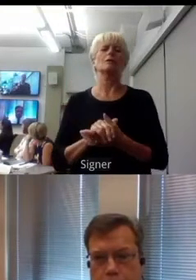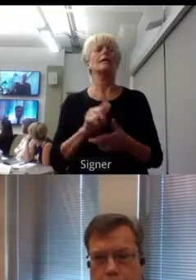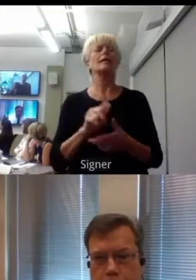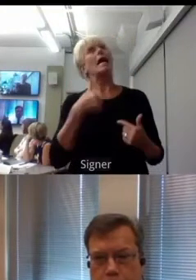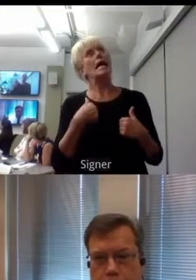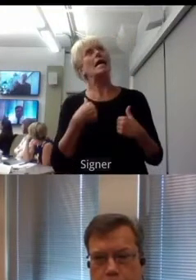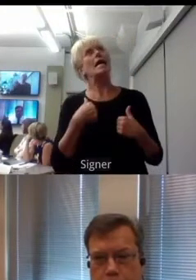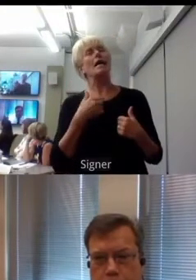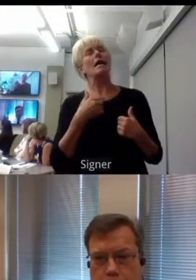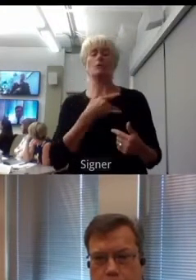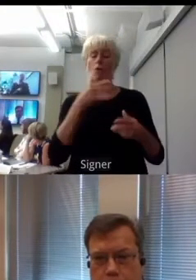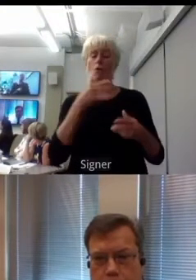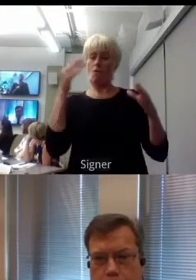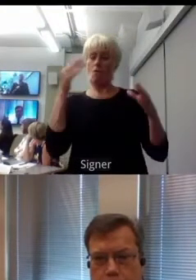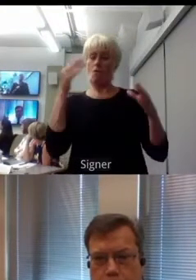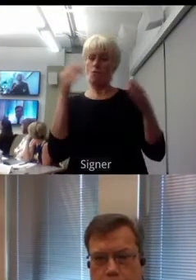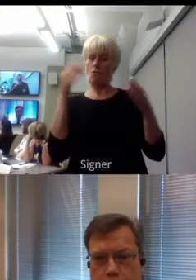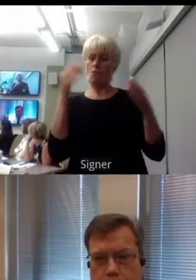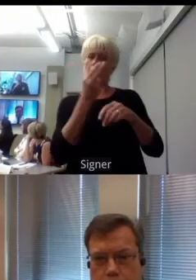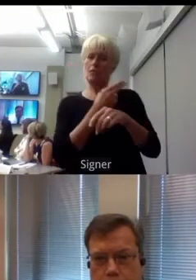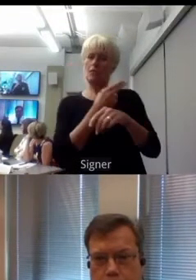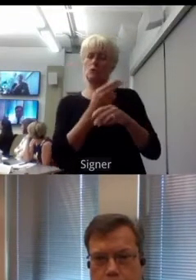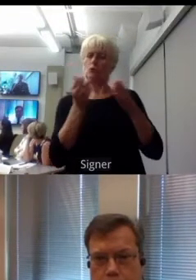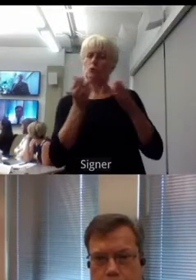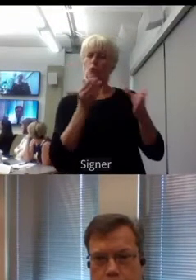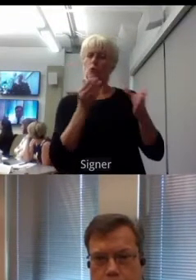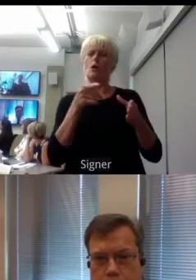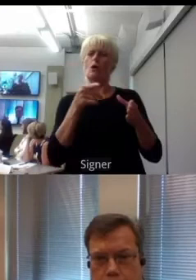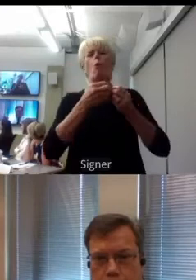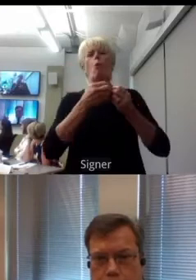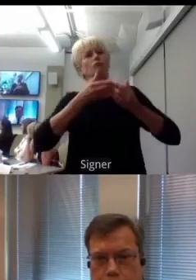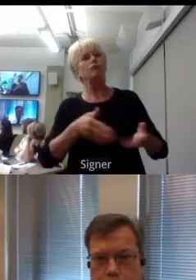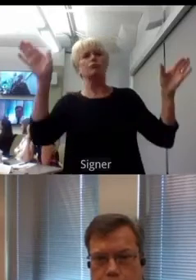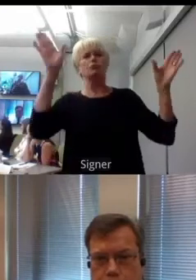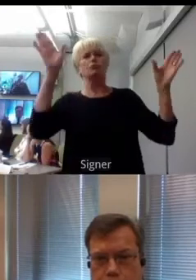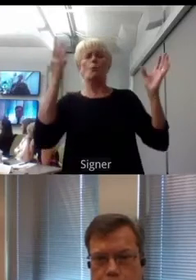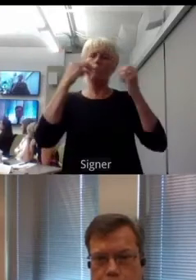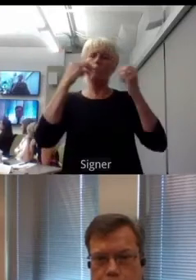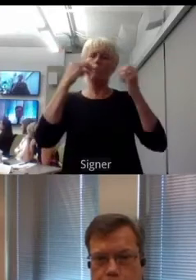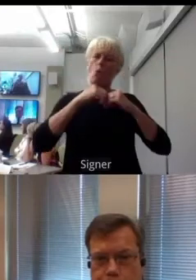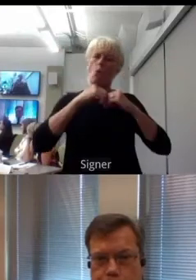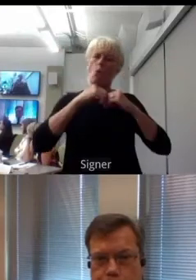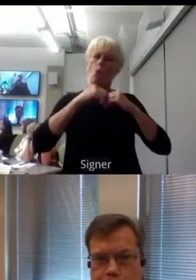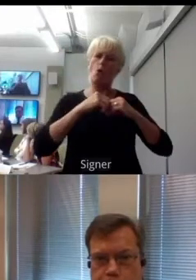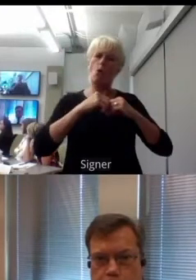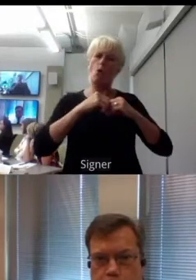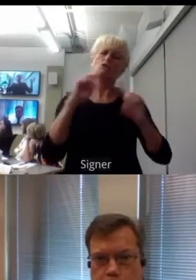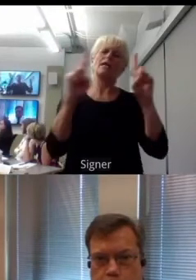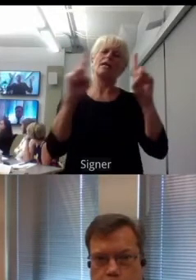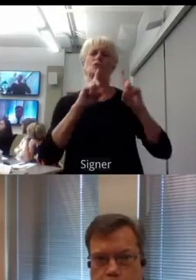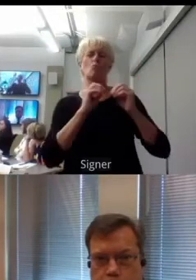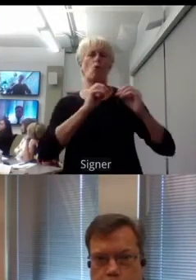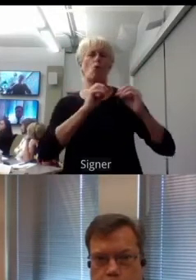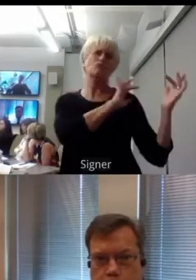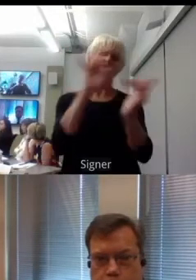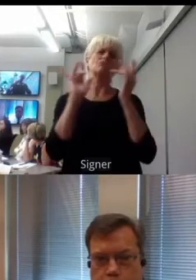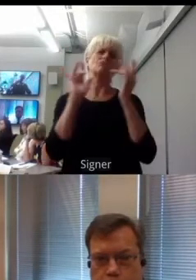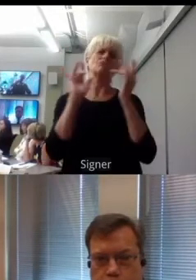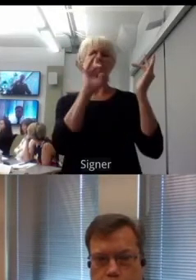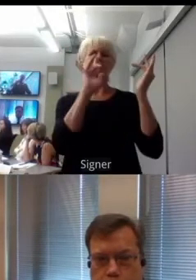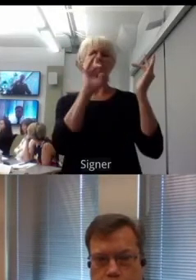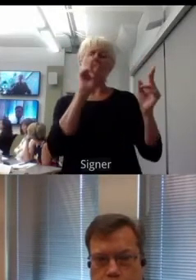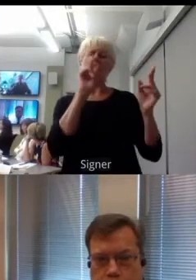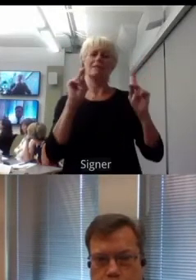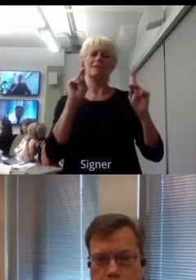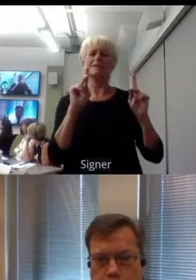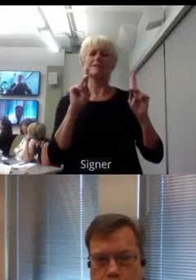broadest reach in terms of education, that we were going to reach the most people by giving industry an obligation to